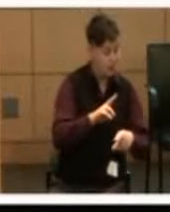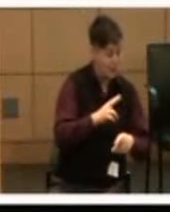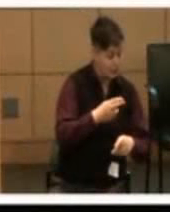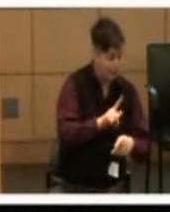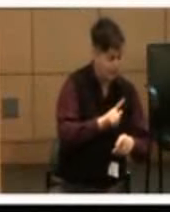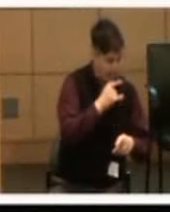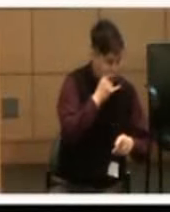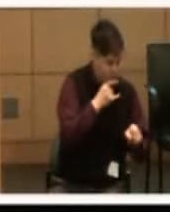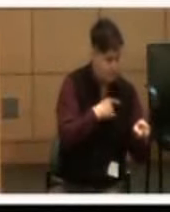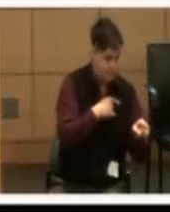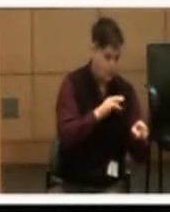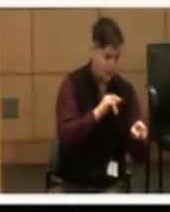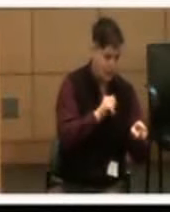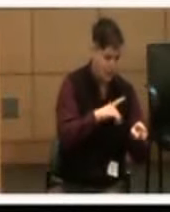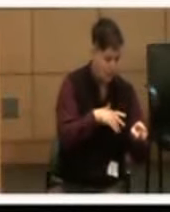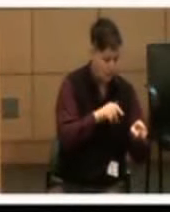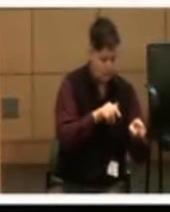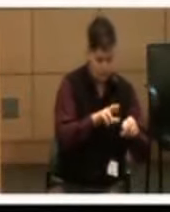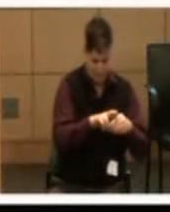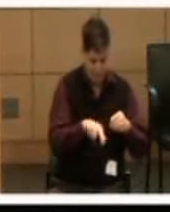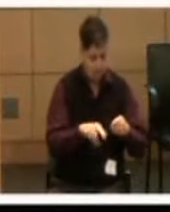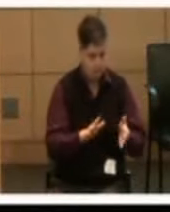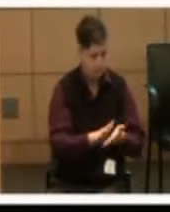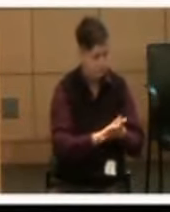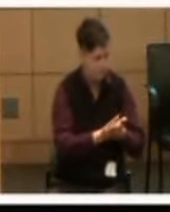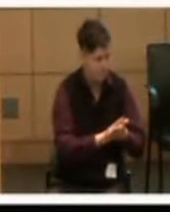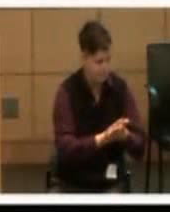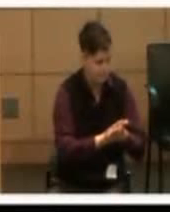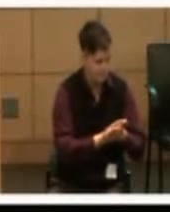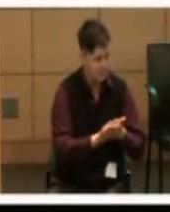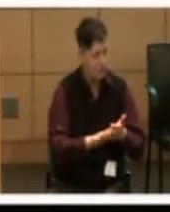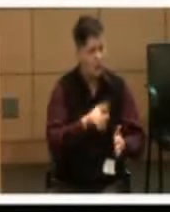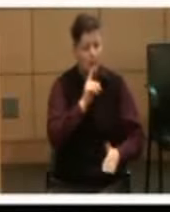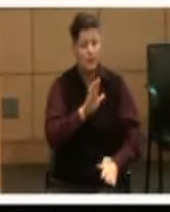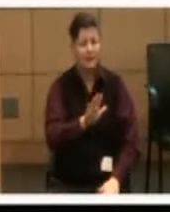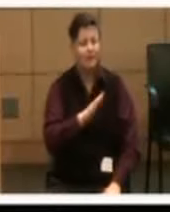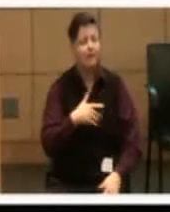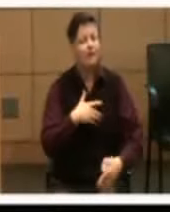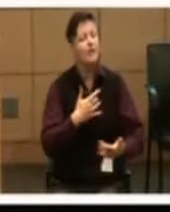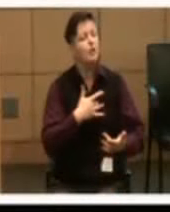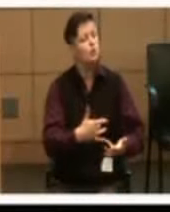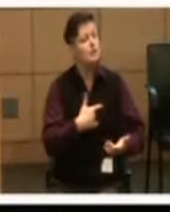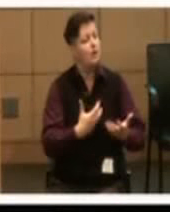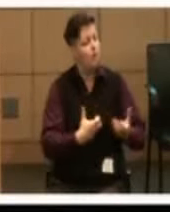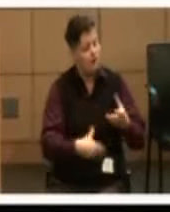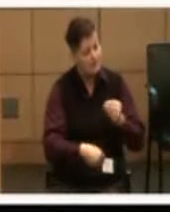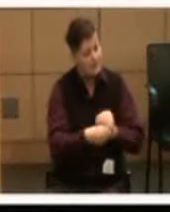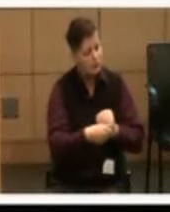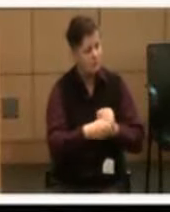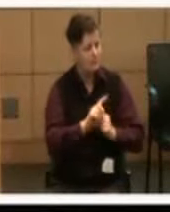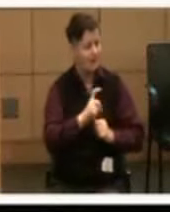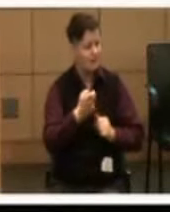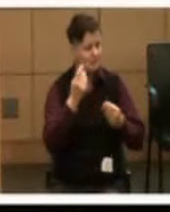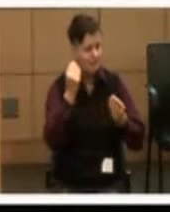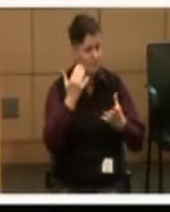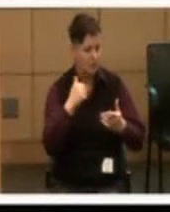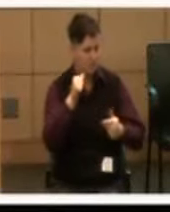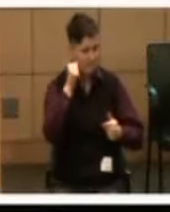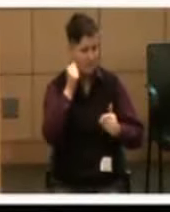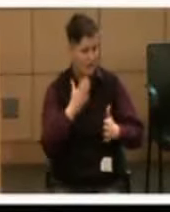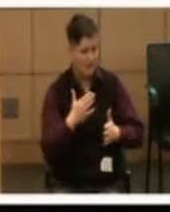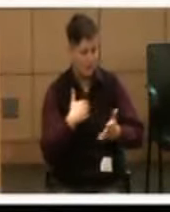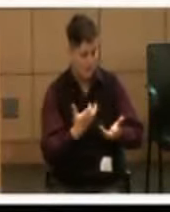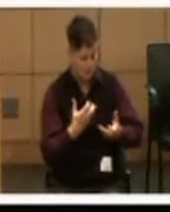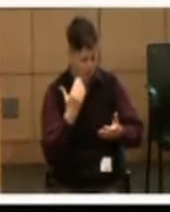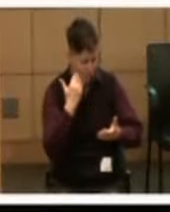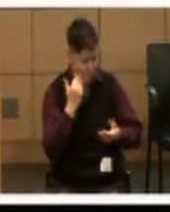clinicians have expressed the concern regarding initial fitting because they want additional diagnostic information. And a lot of times they will like